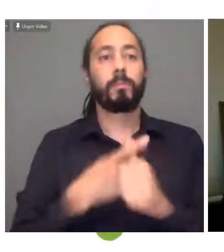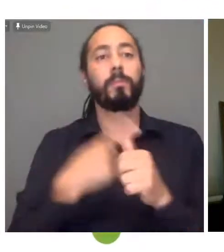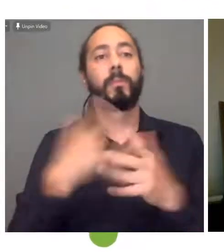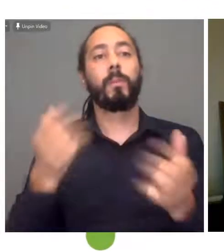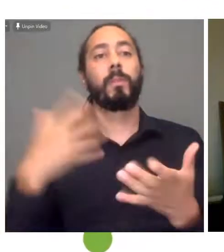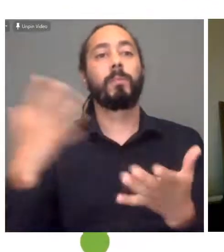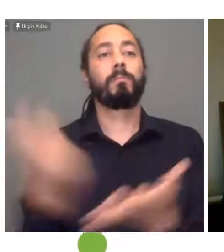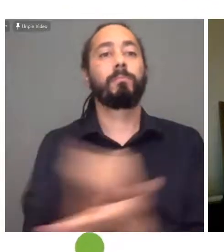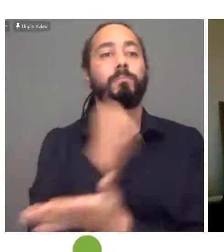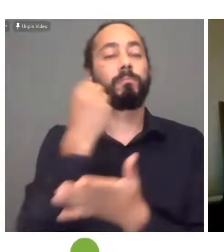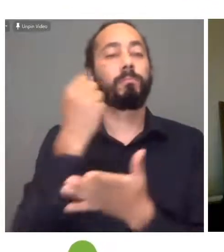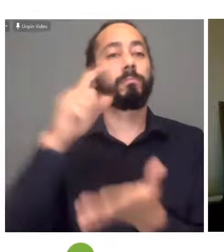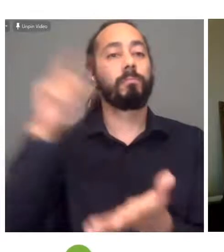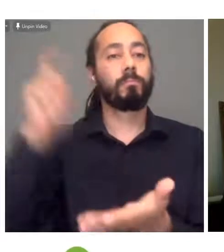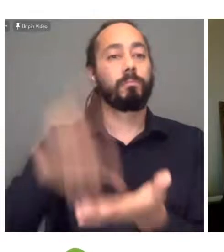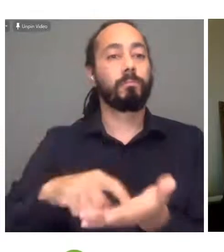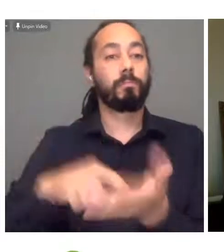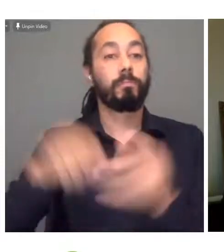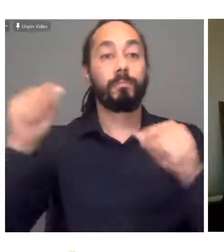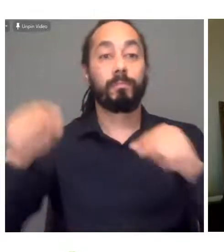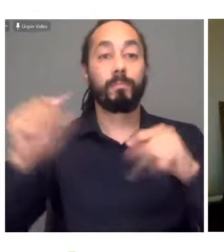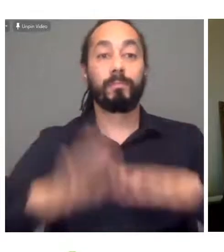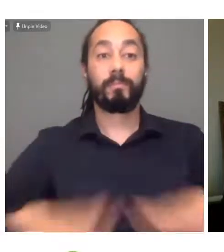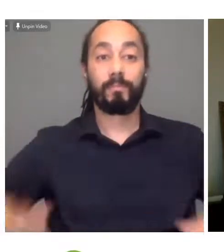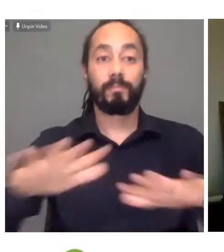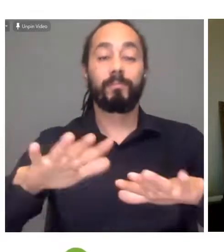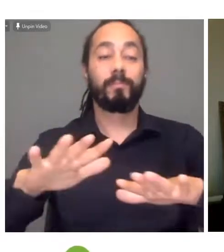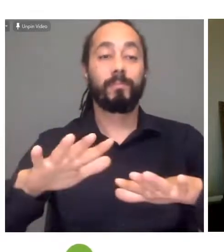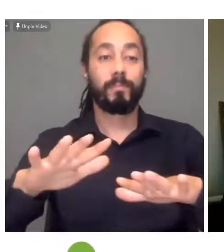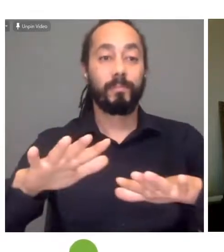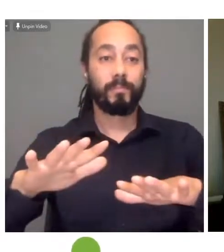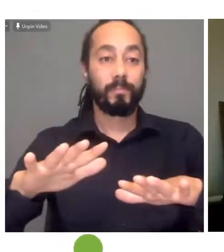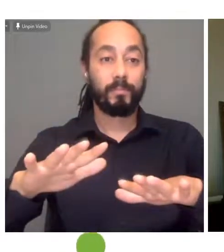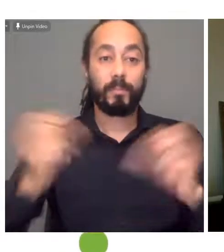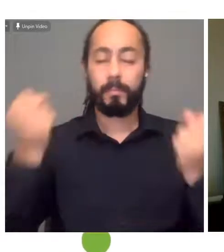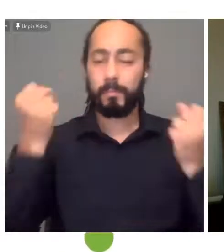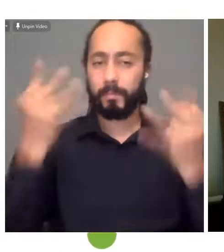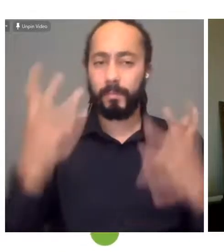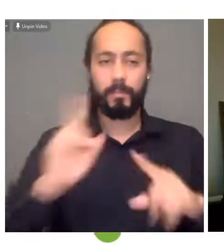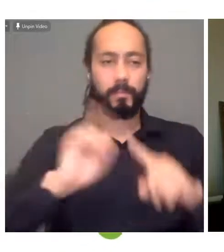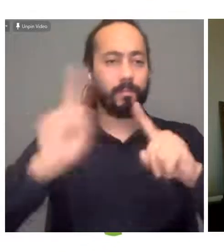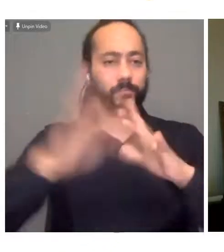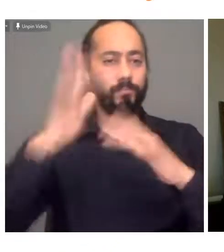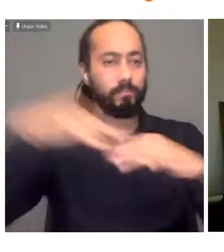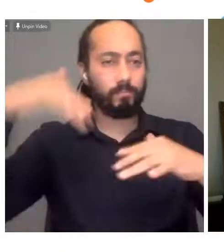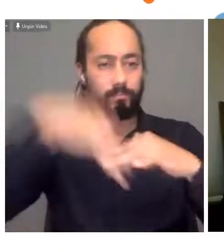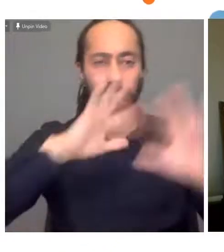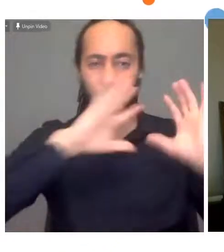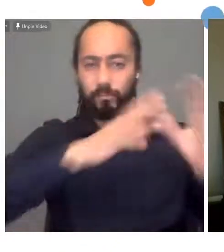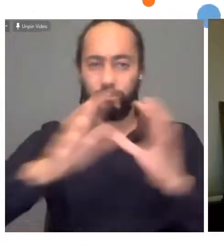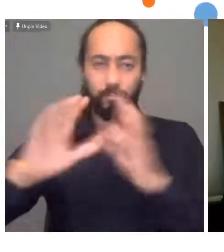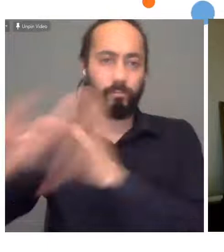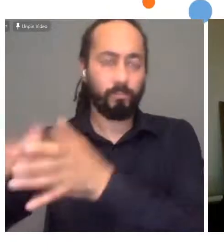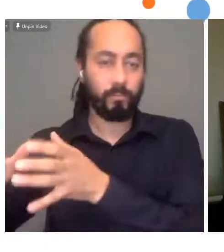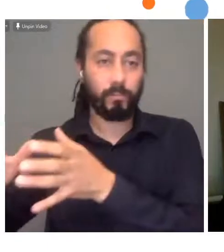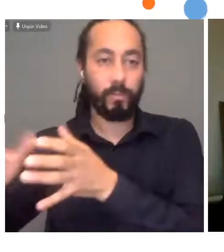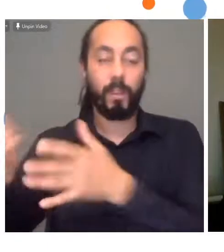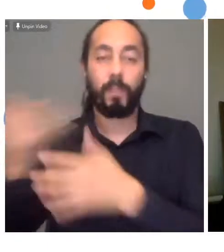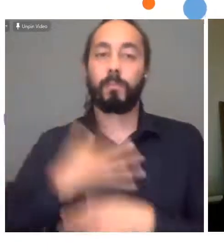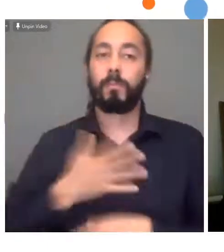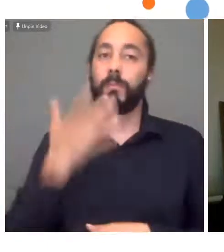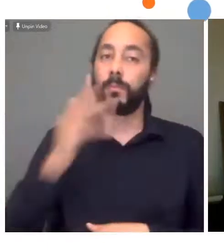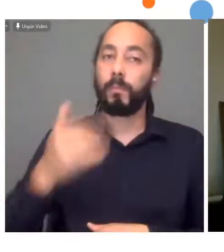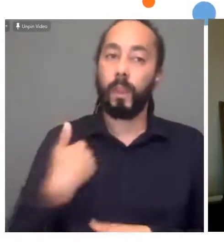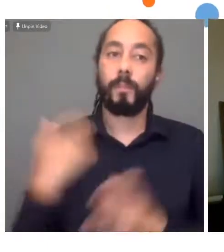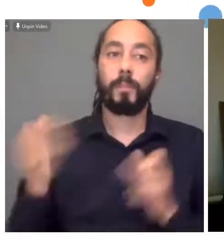to acknowledge that we are on the traditional territory of many nations in this country, and we are grateful to have the